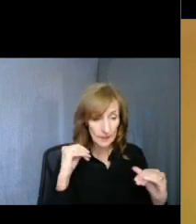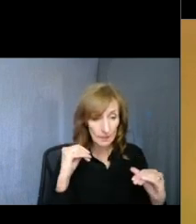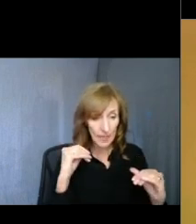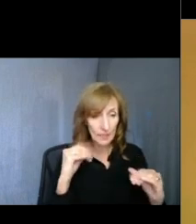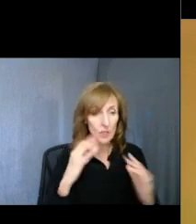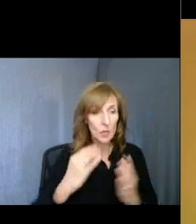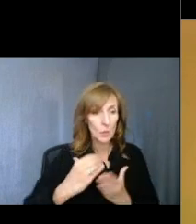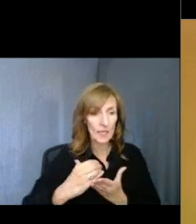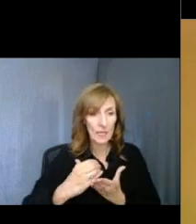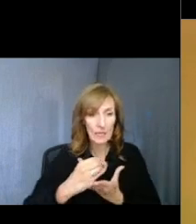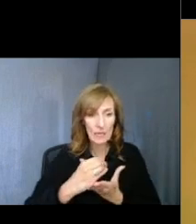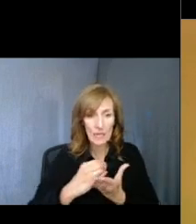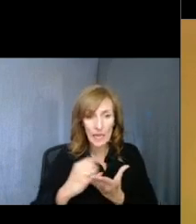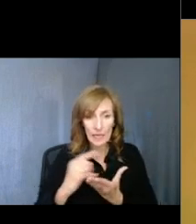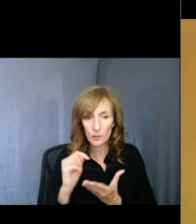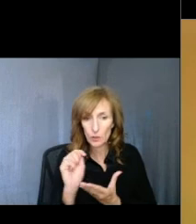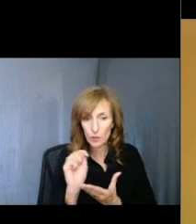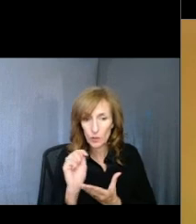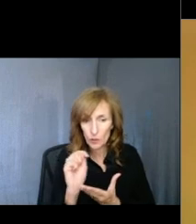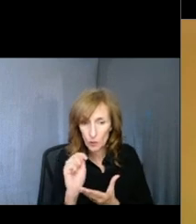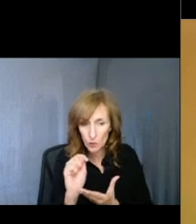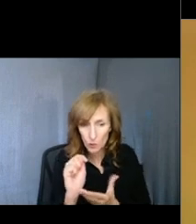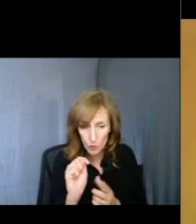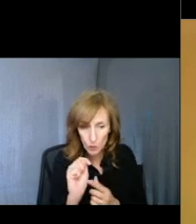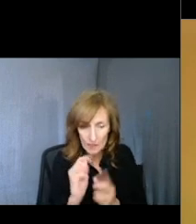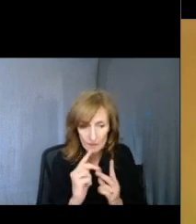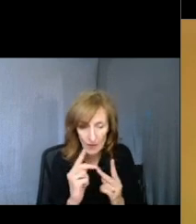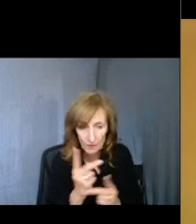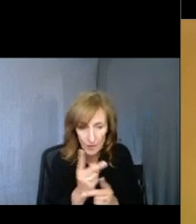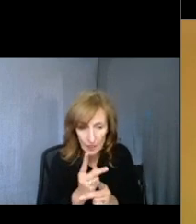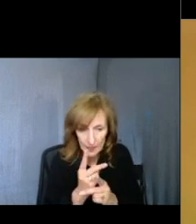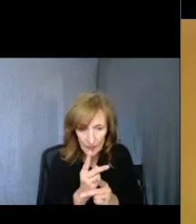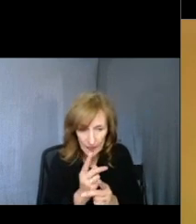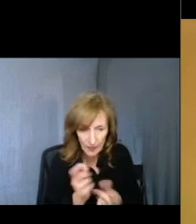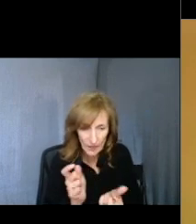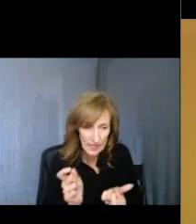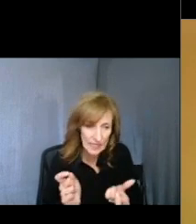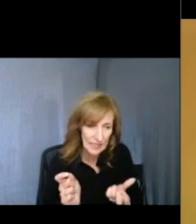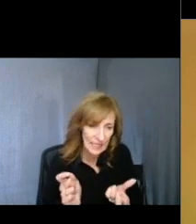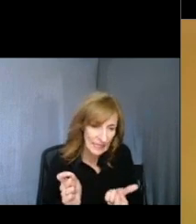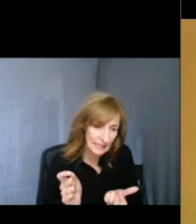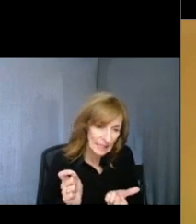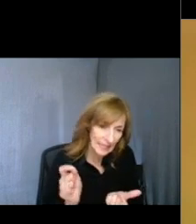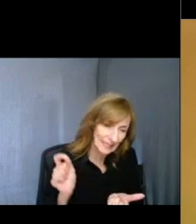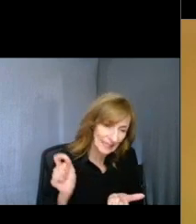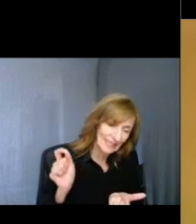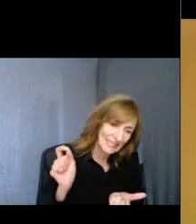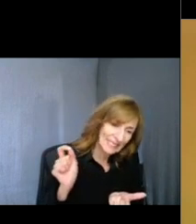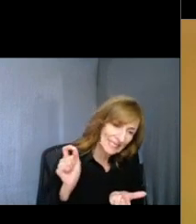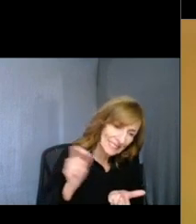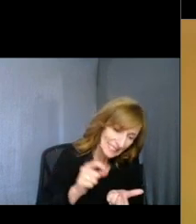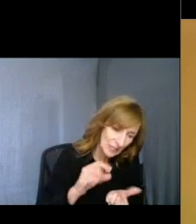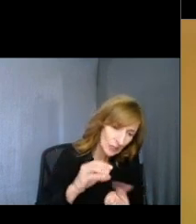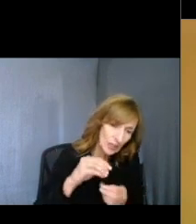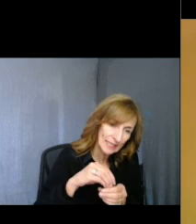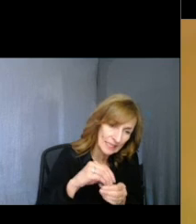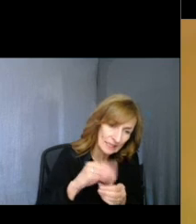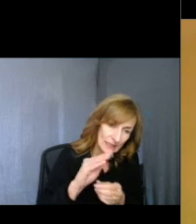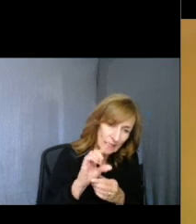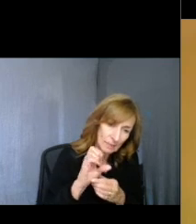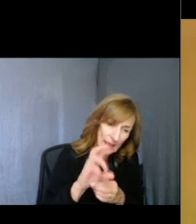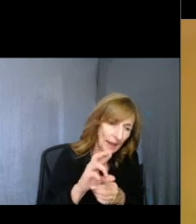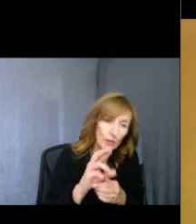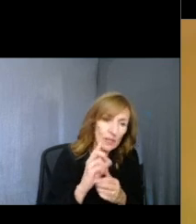carefully, right? Usually through cystocentesis, which is putting a needle directly into the bladder. Sounds horrifying, but it works great.